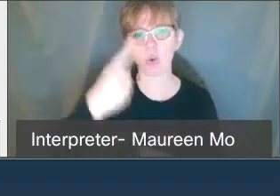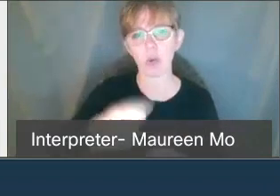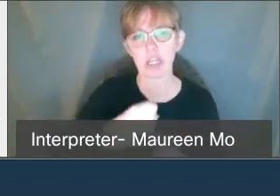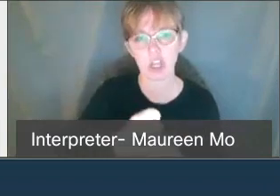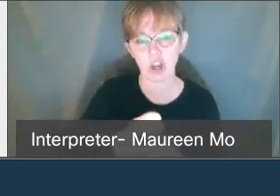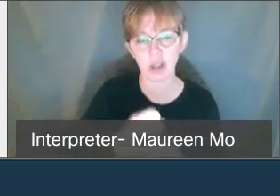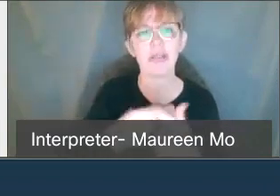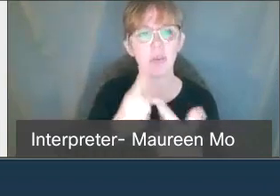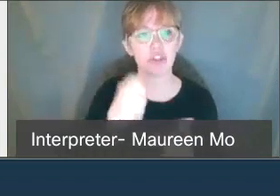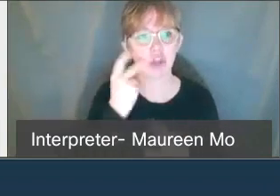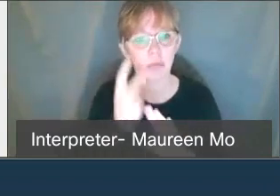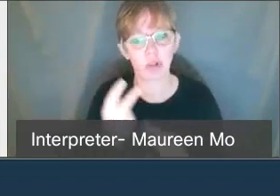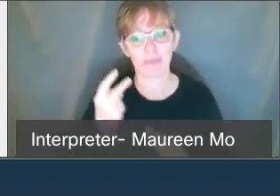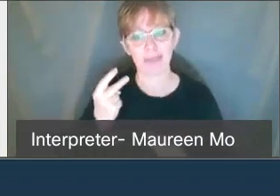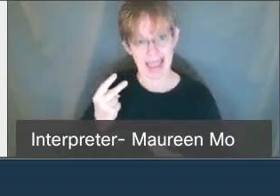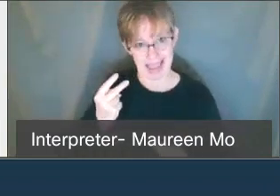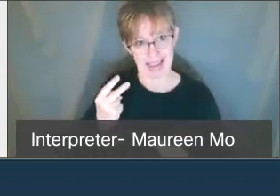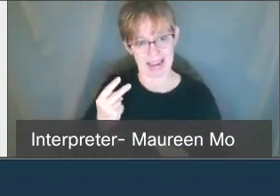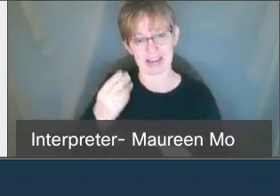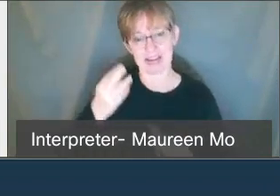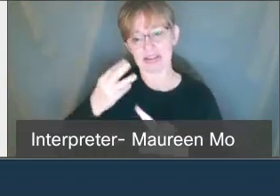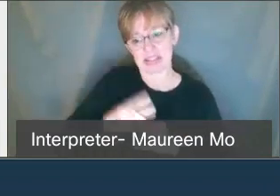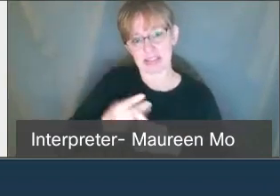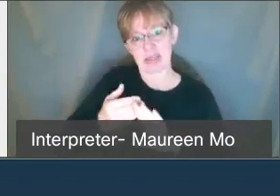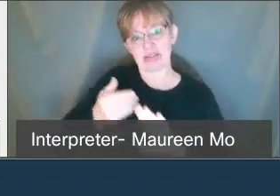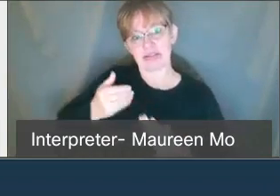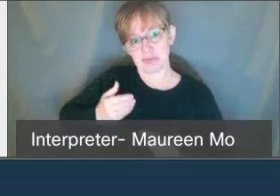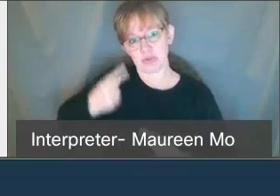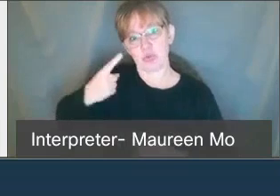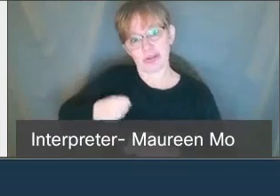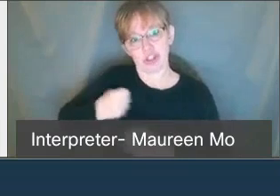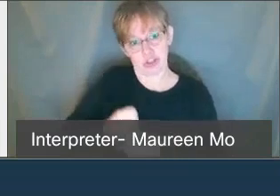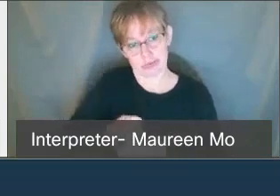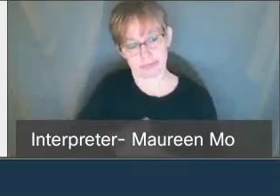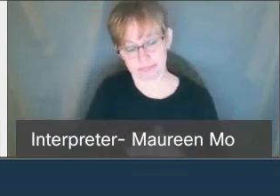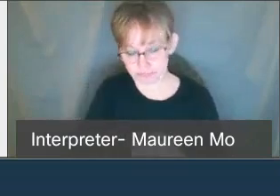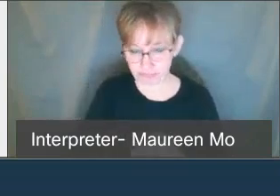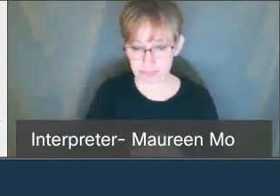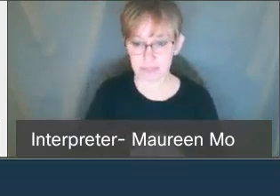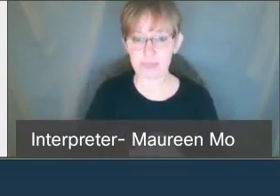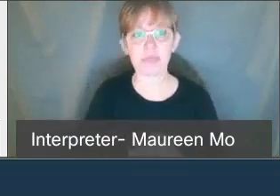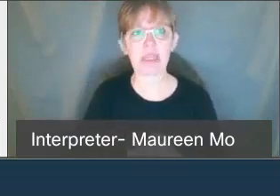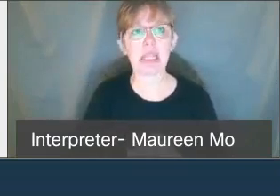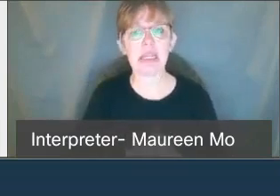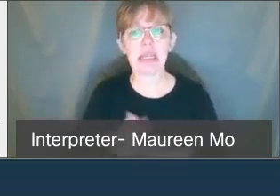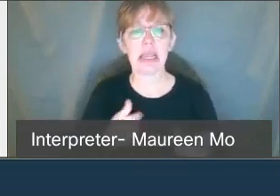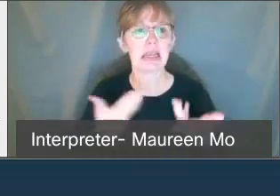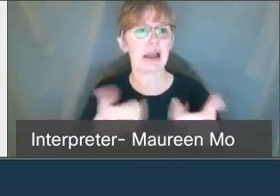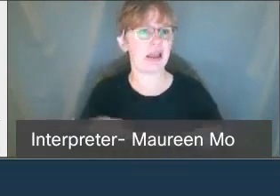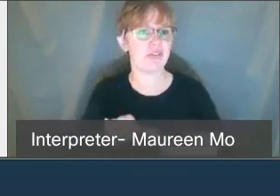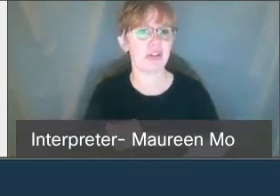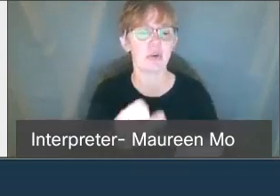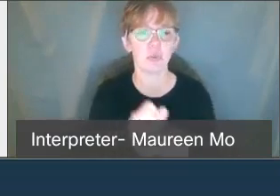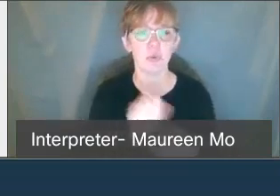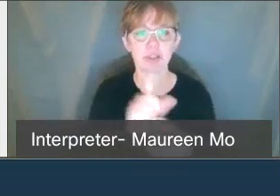look back no further than the last 3 months, the last 6 months, the last year. And I've done work specifically looking